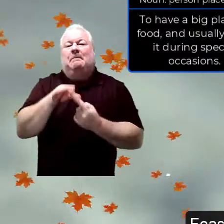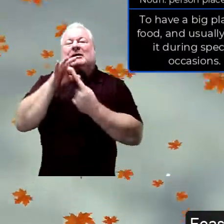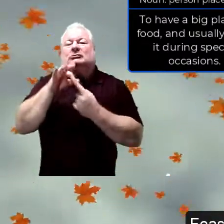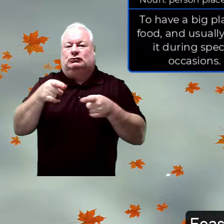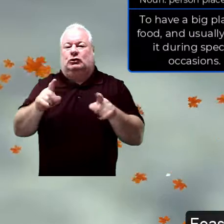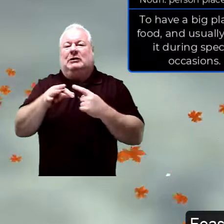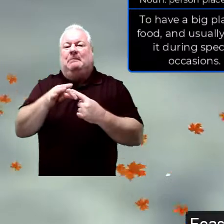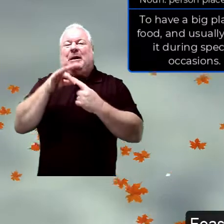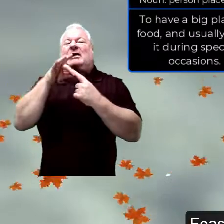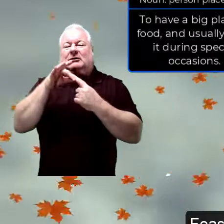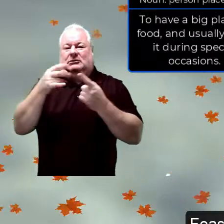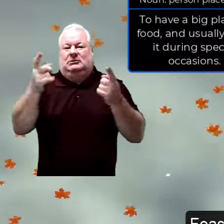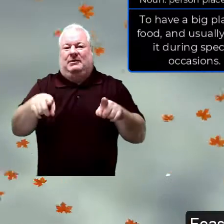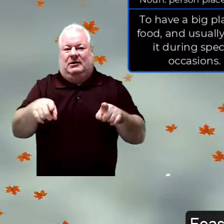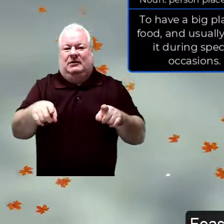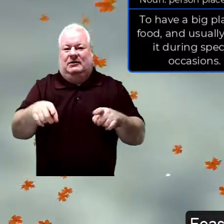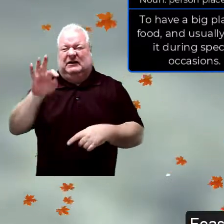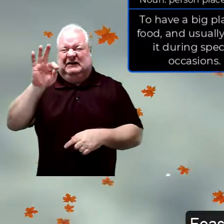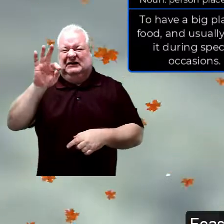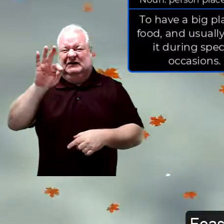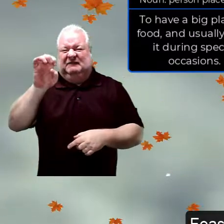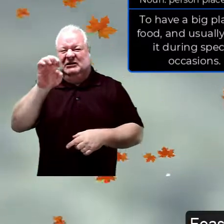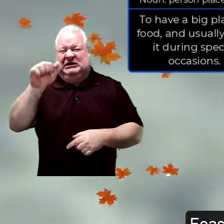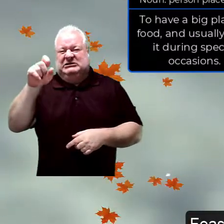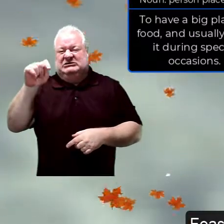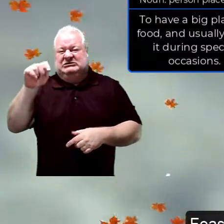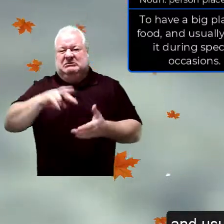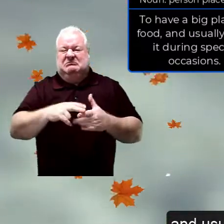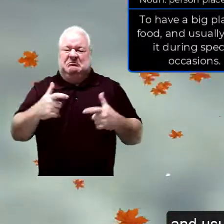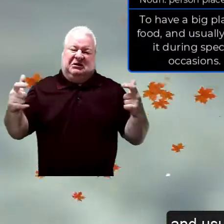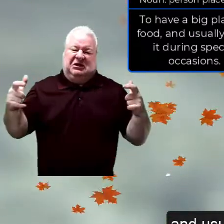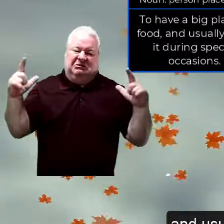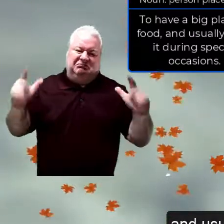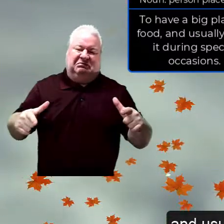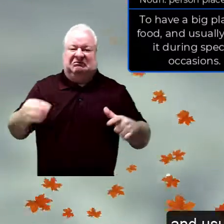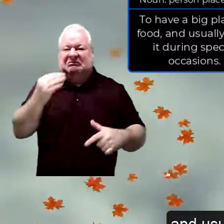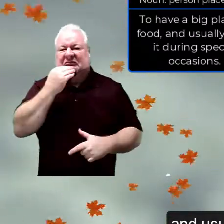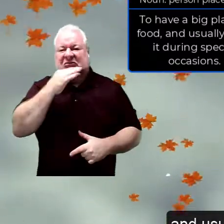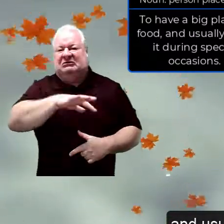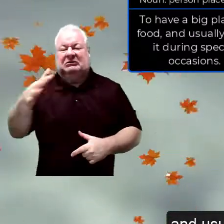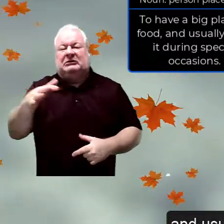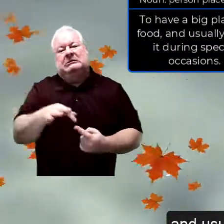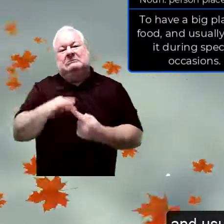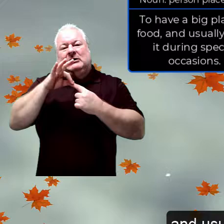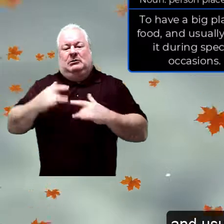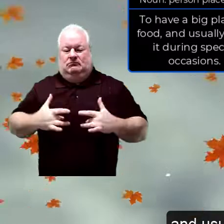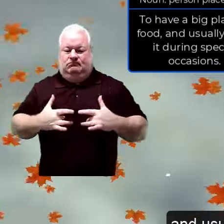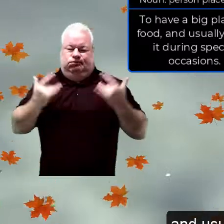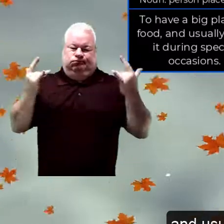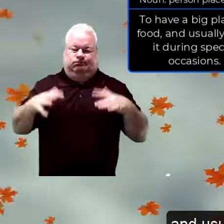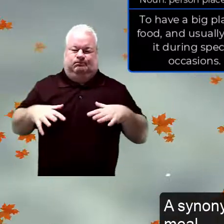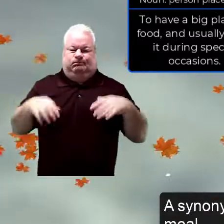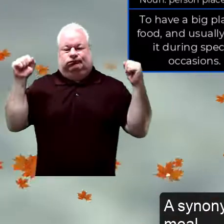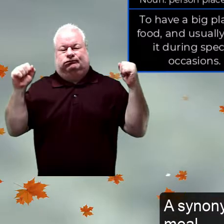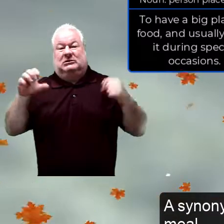Feast. A noun. A big serving of food and usually served on special occasions.